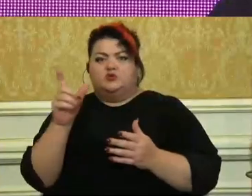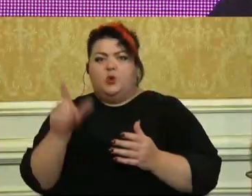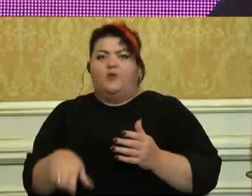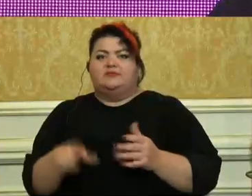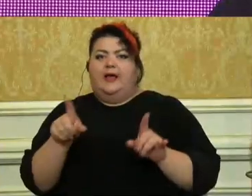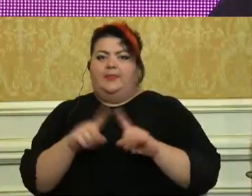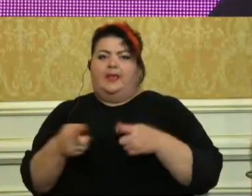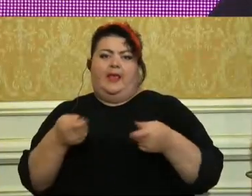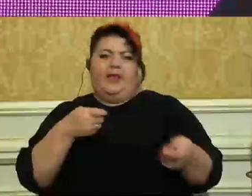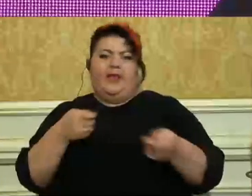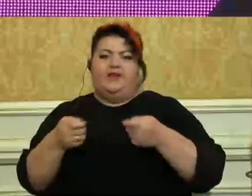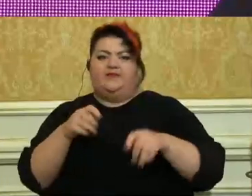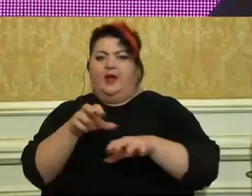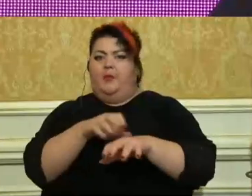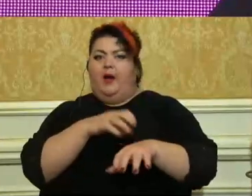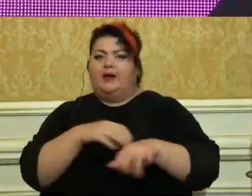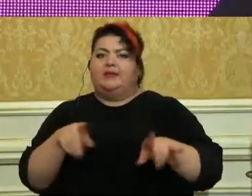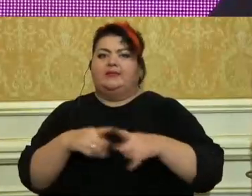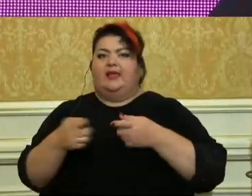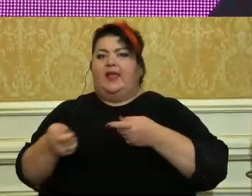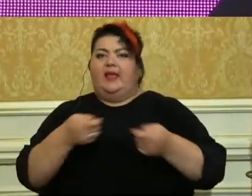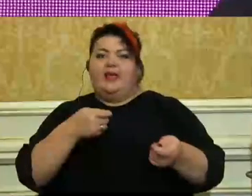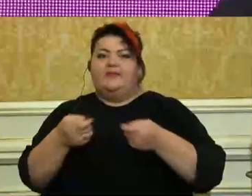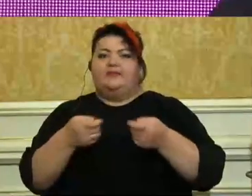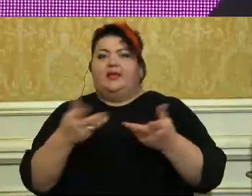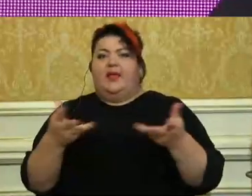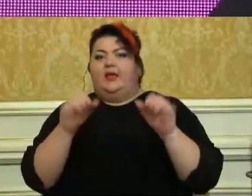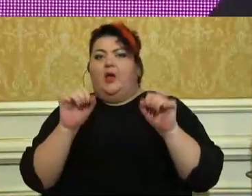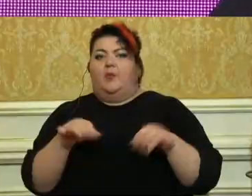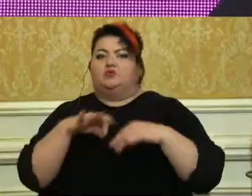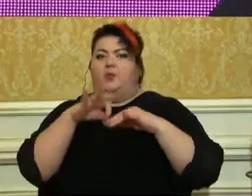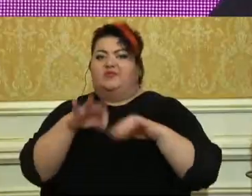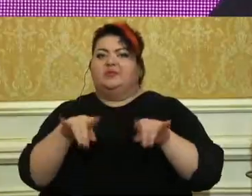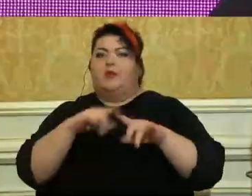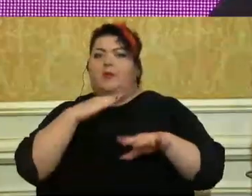of success? Maybe because of the leader of the party,